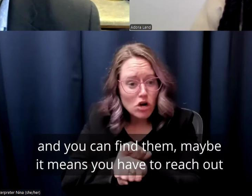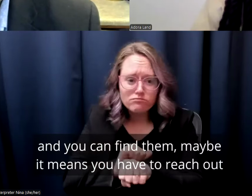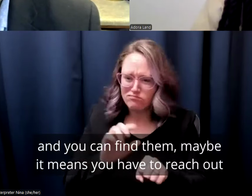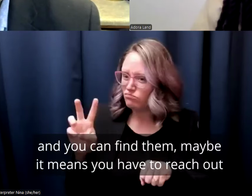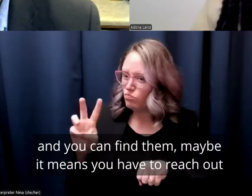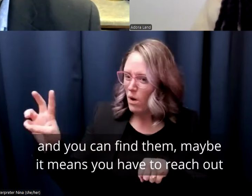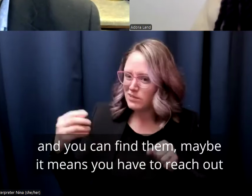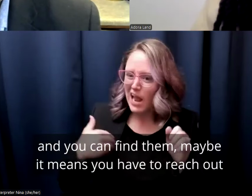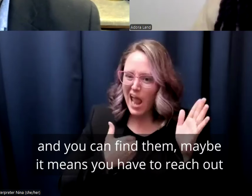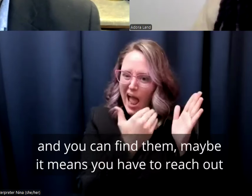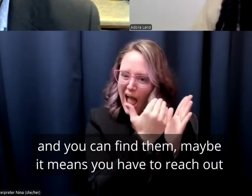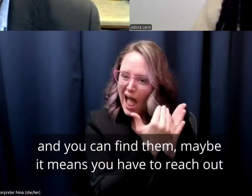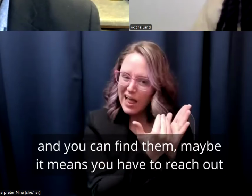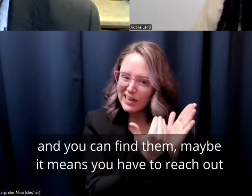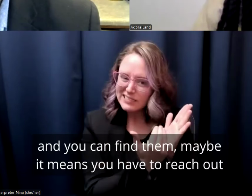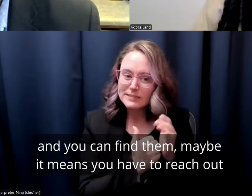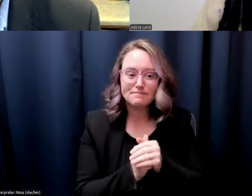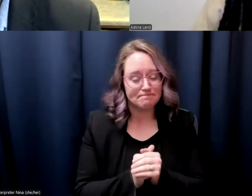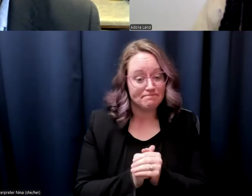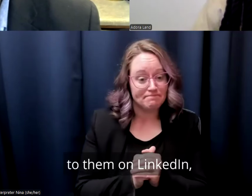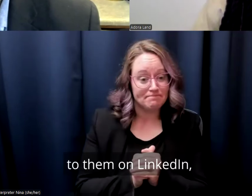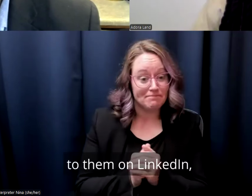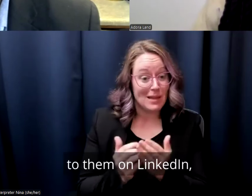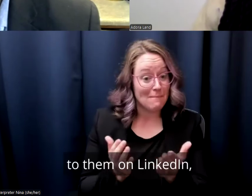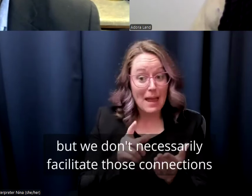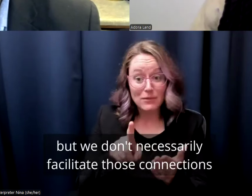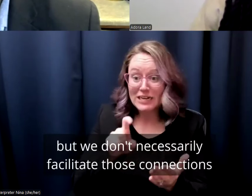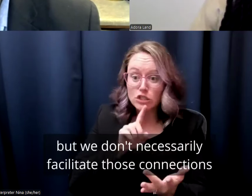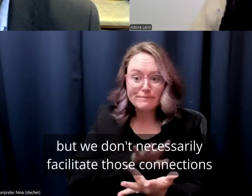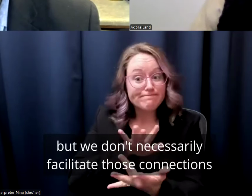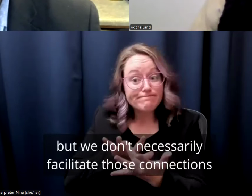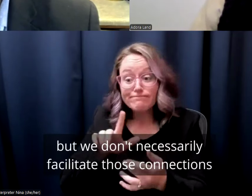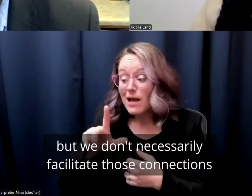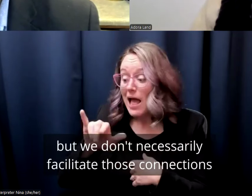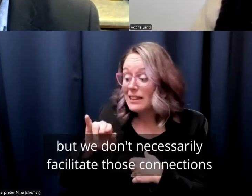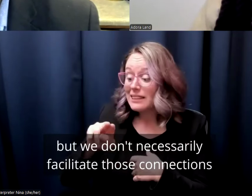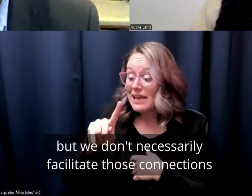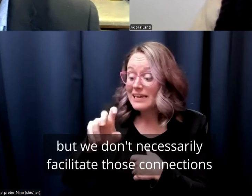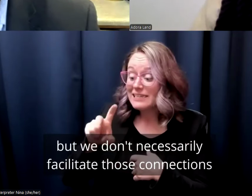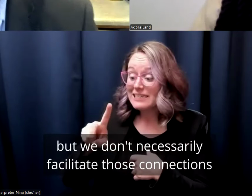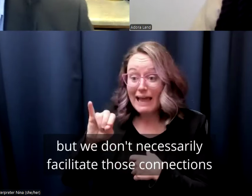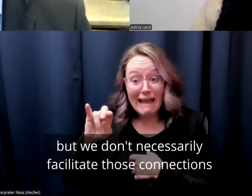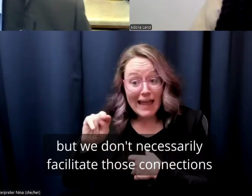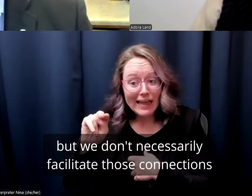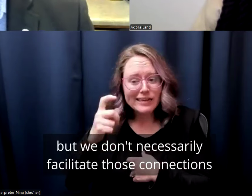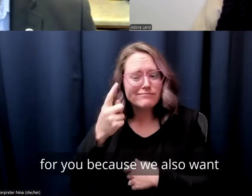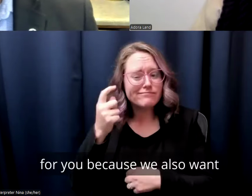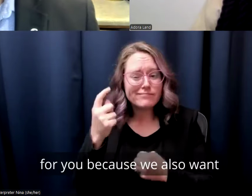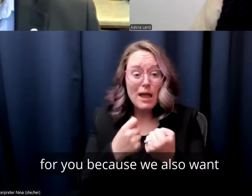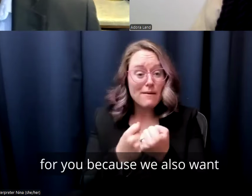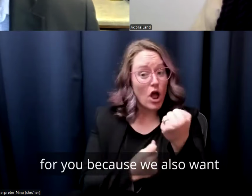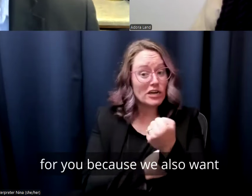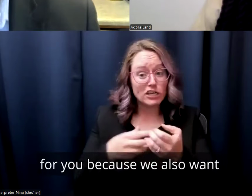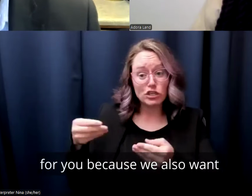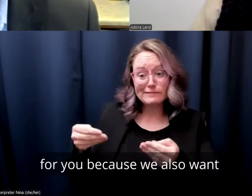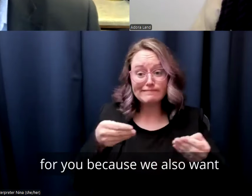can find them. Maybe it means you have to reach out to them on LinkedIn, but we don't necessarily facilitate those connections for